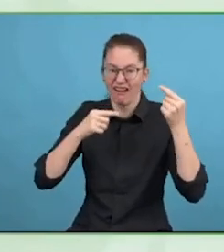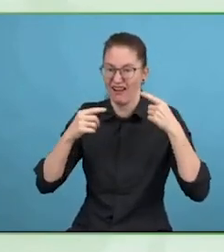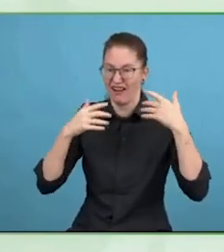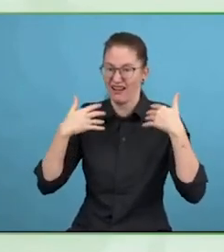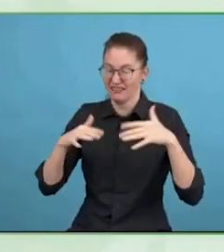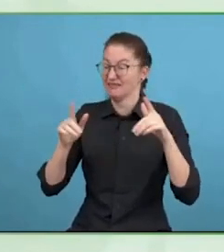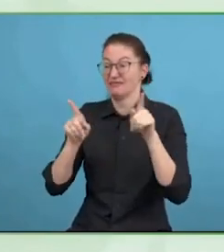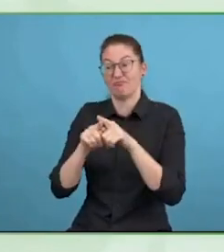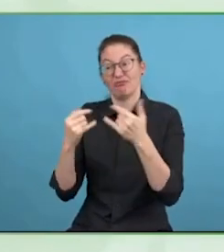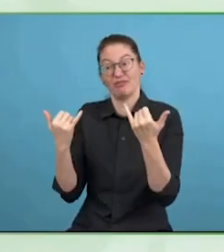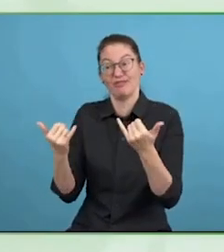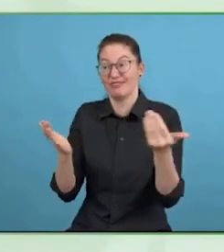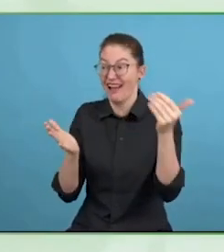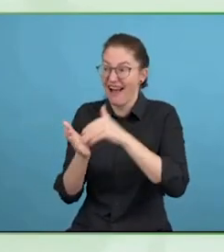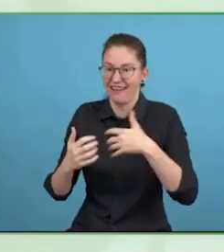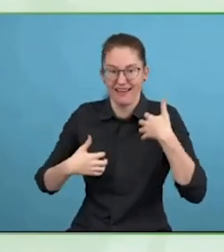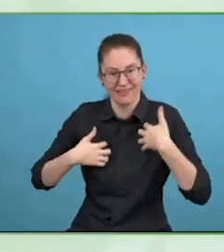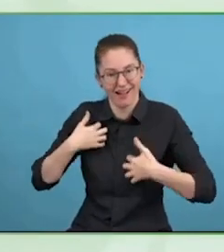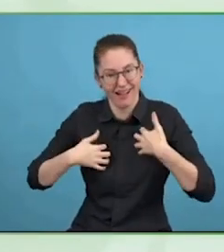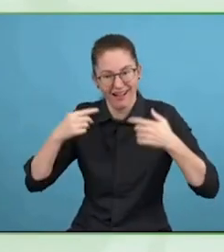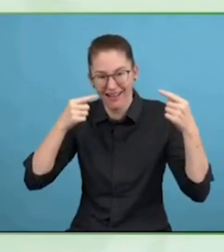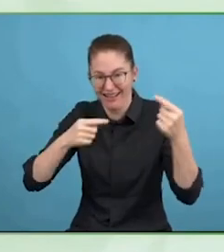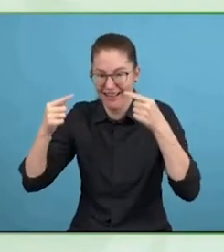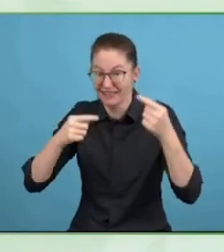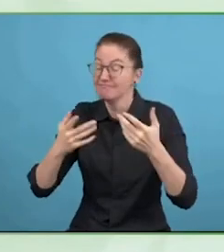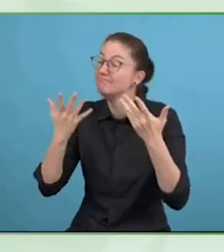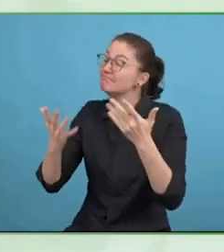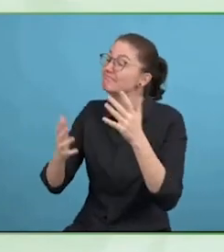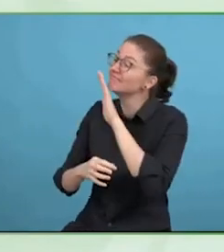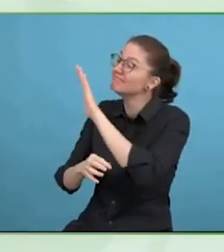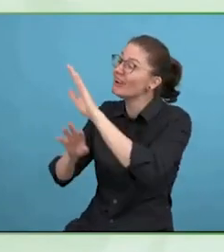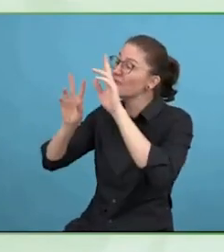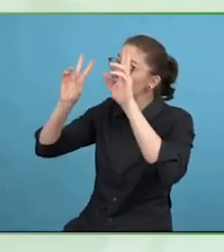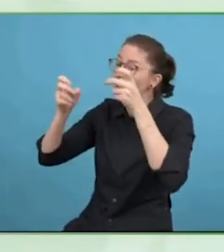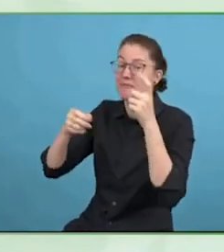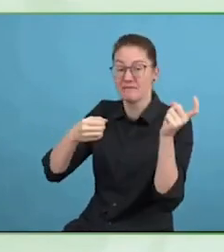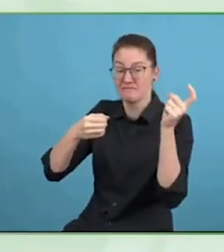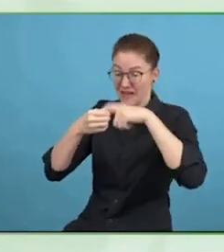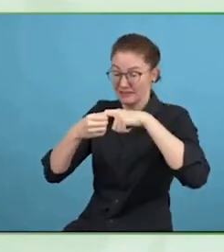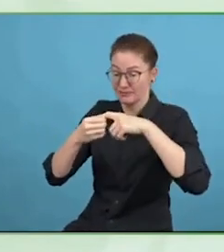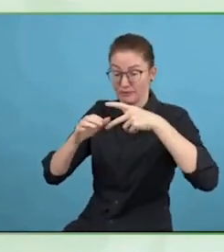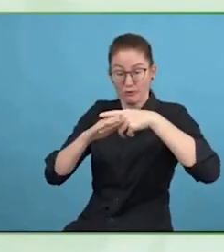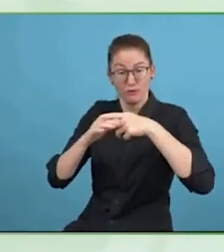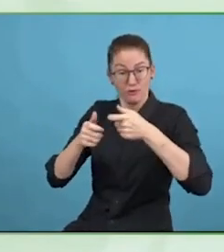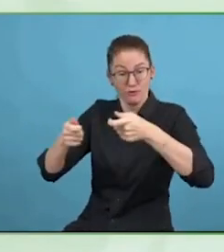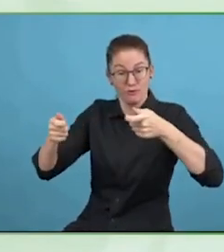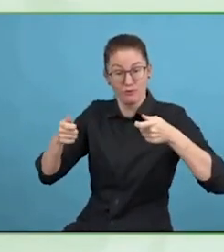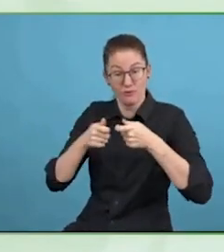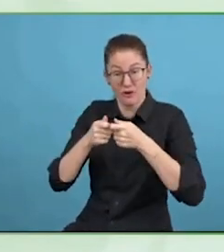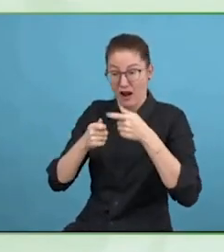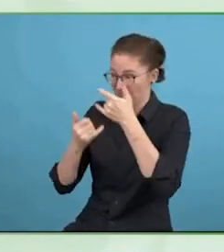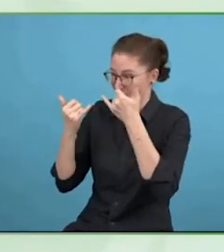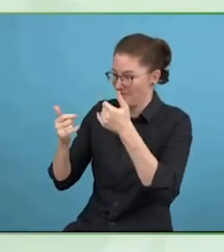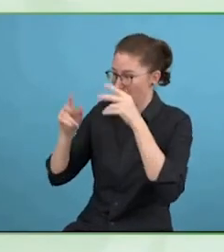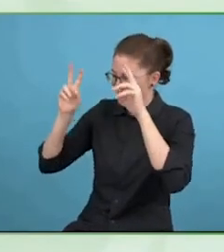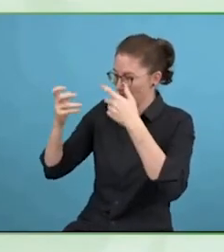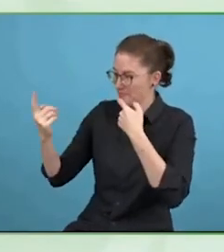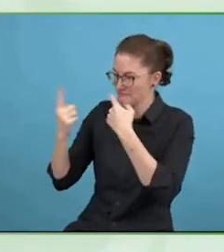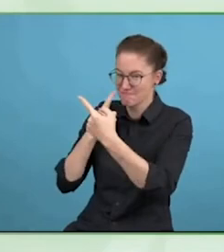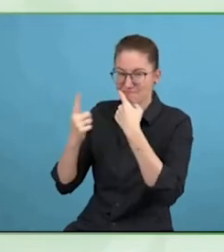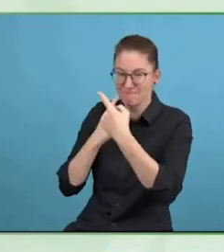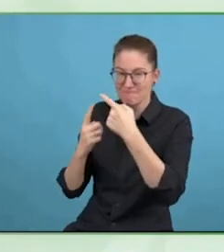about? So CBM's Inclusive Participation Toolbox is a